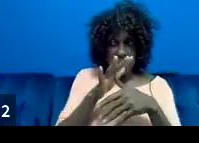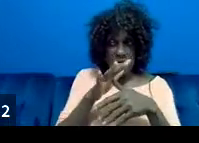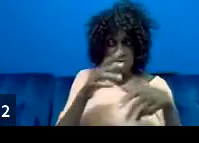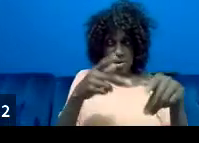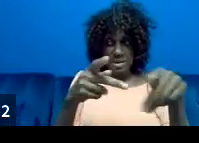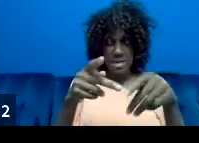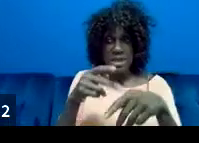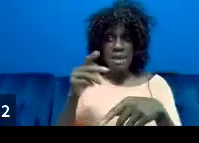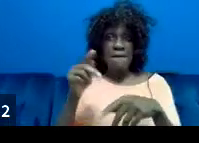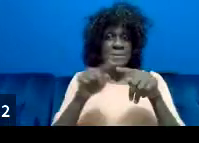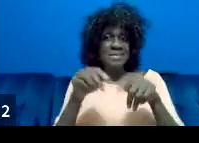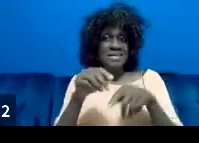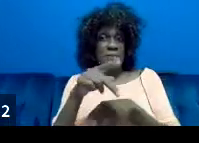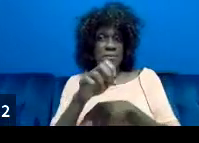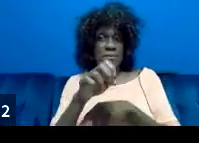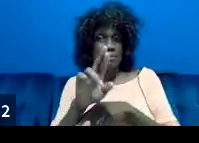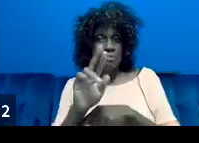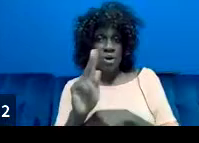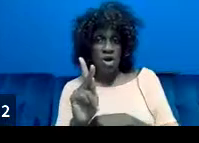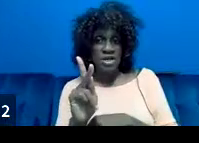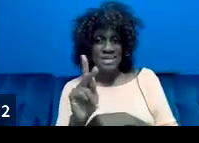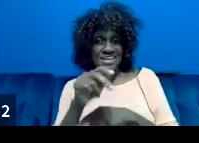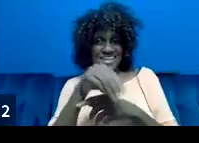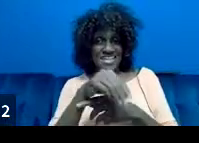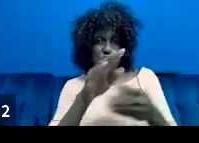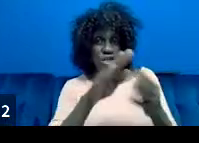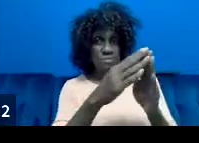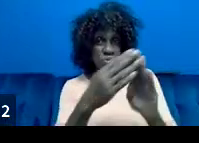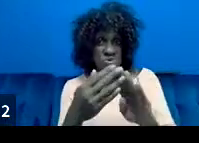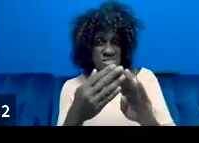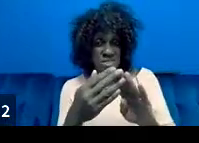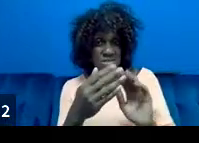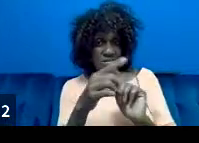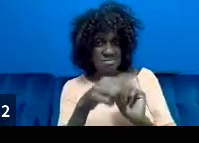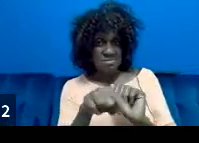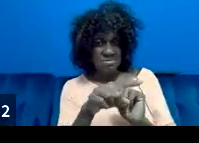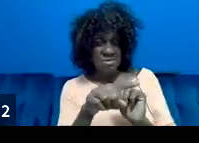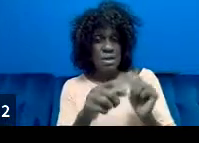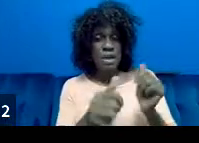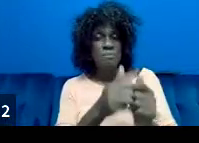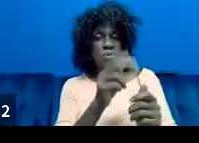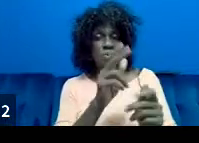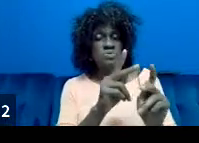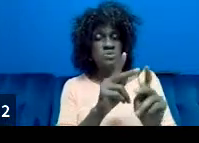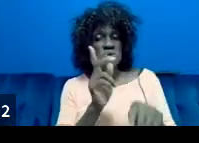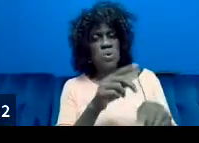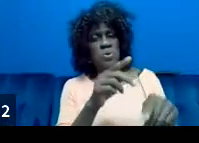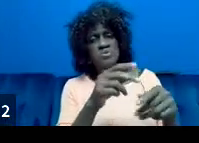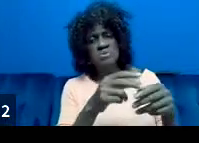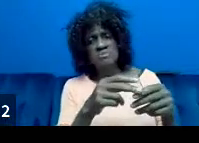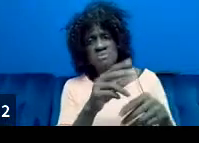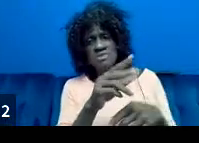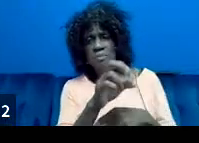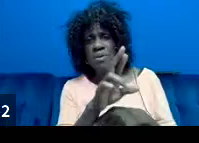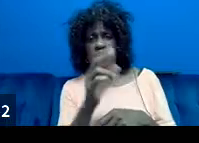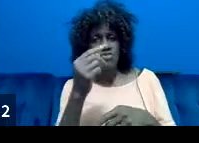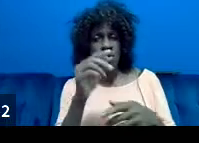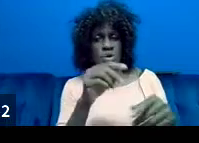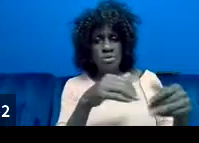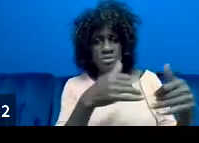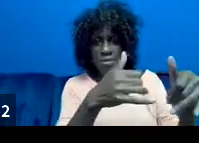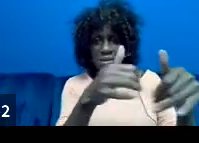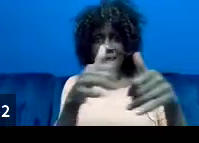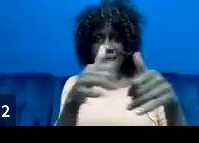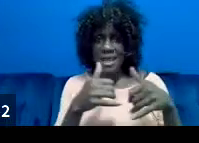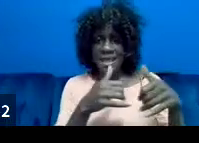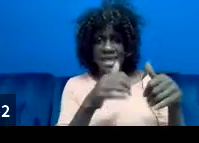in a park, in a community setting, most people come to that park for the play area. It is a primary function